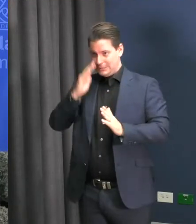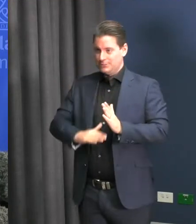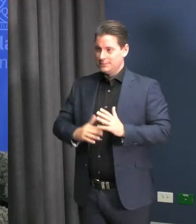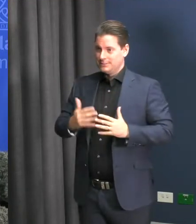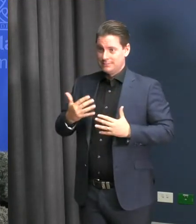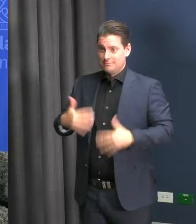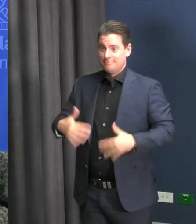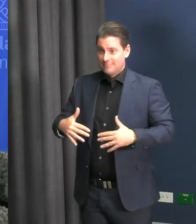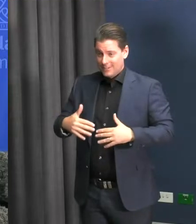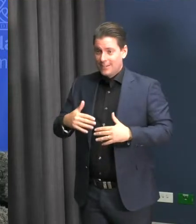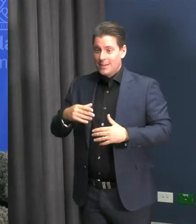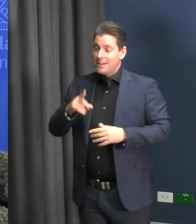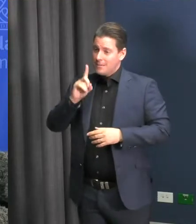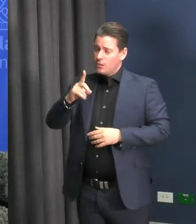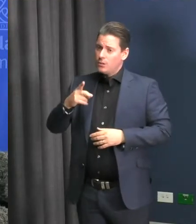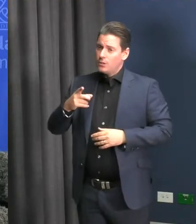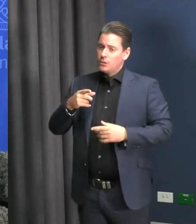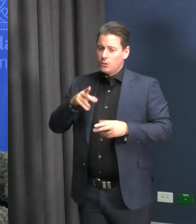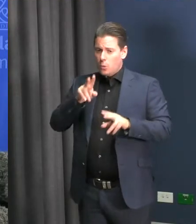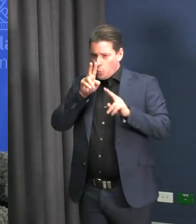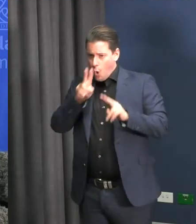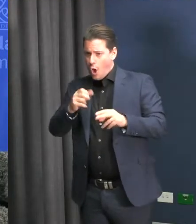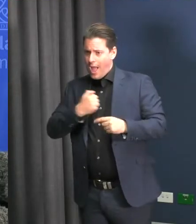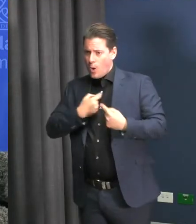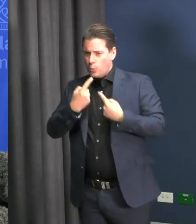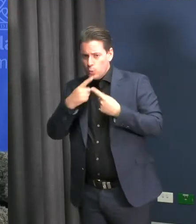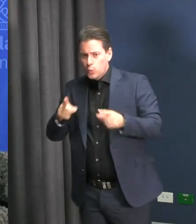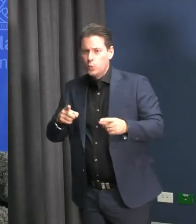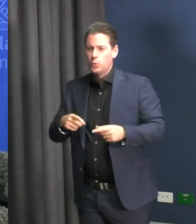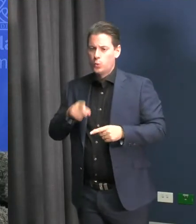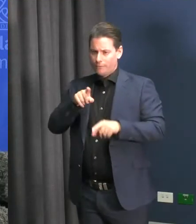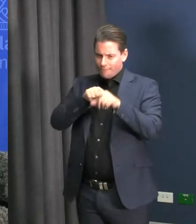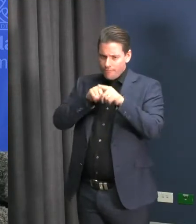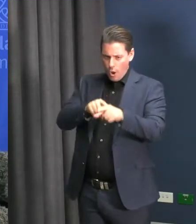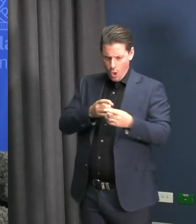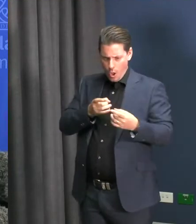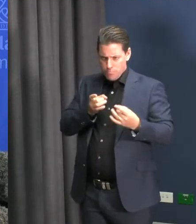you will get through this if you stay connected, if you do the right things, and if you